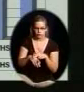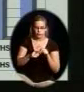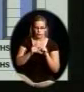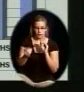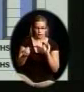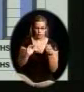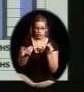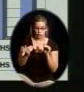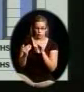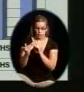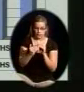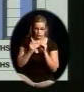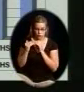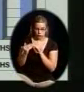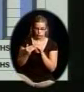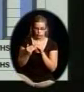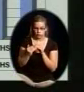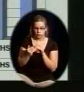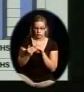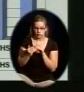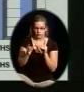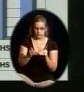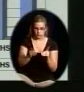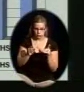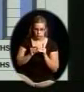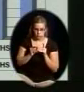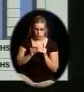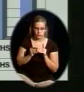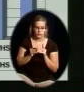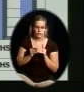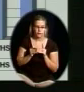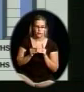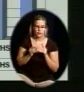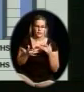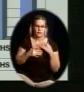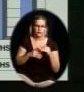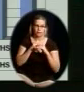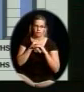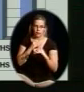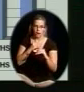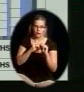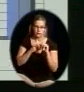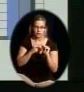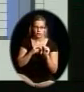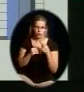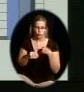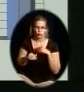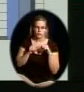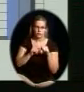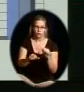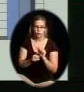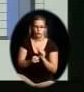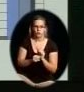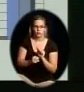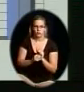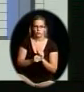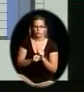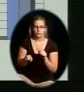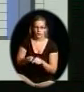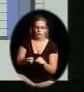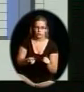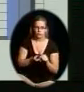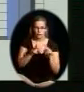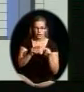we compare to our peers across our neighboring districts, our scores tend to be flat for ACT, so it is an area that we're continuing to work on. We